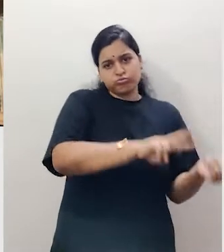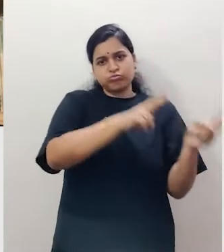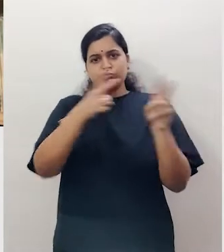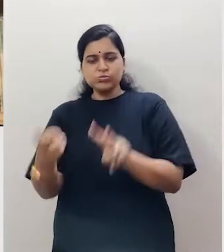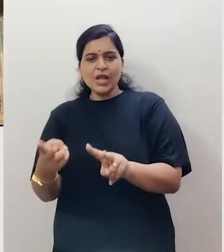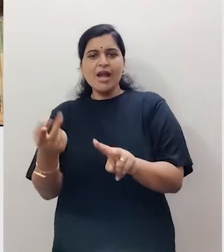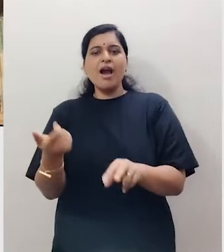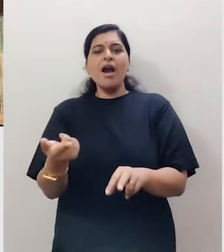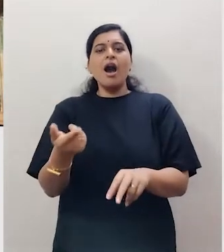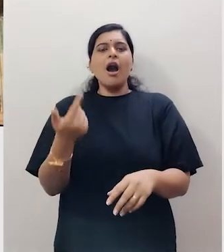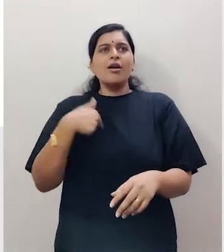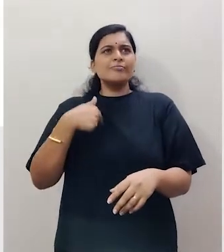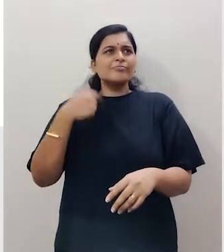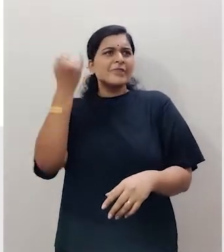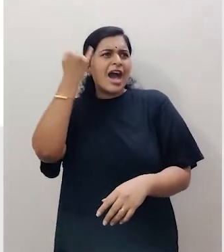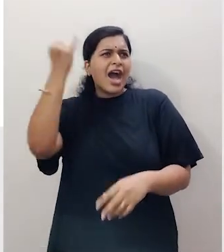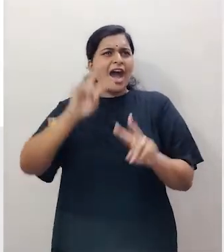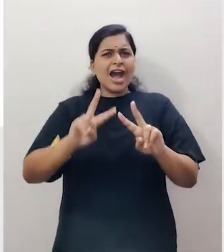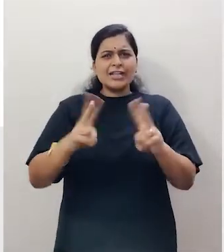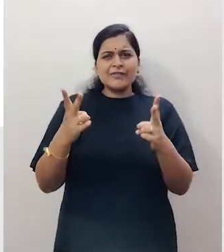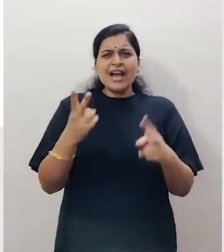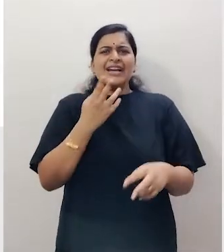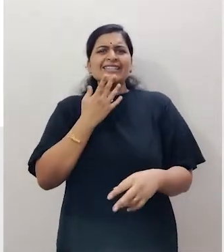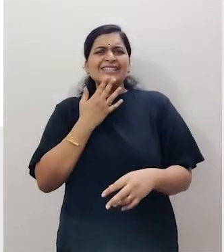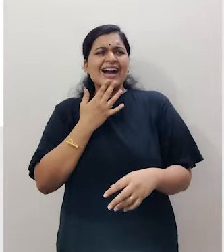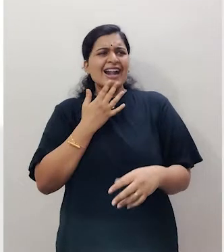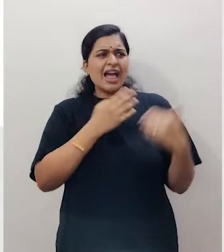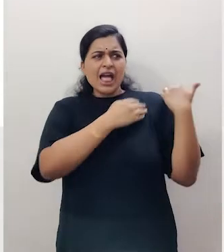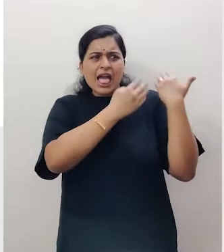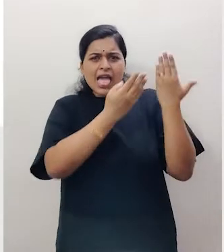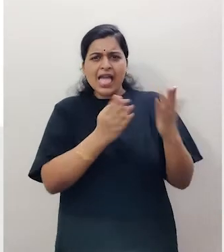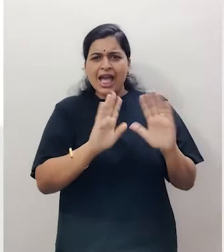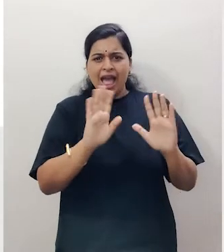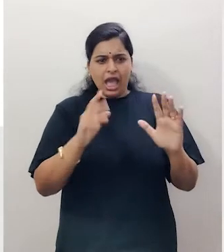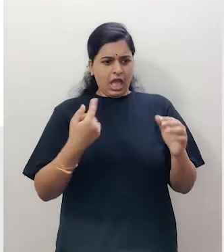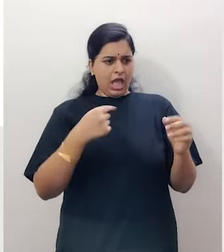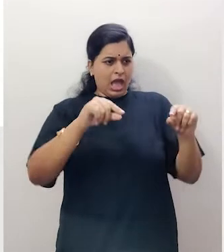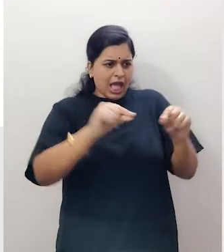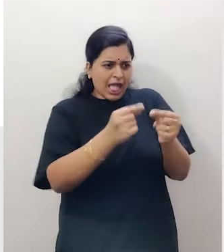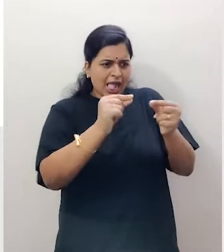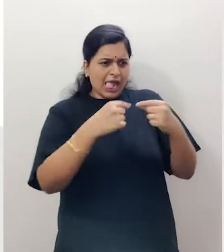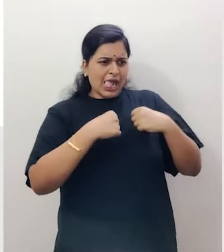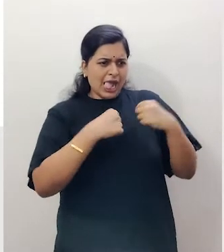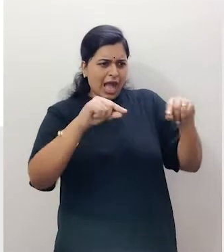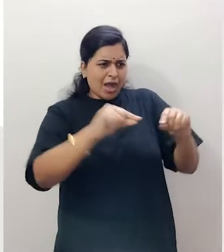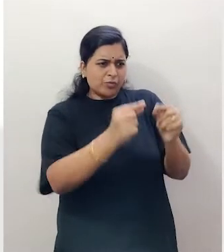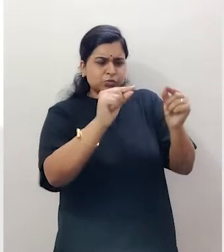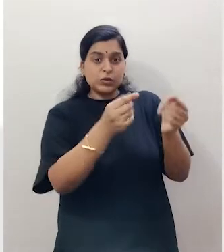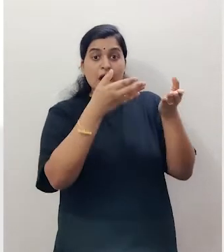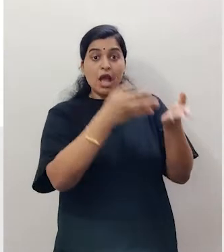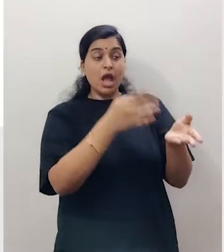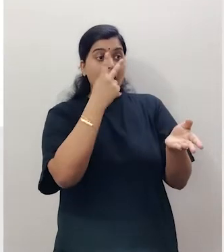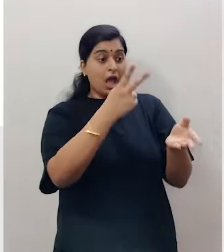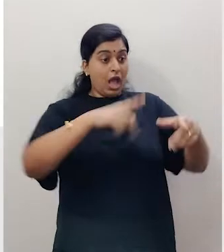in Esparto grass and sisal, the structure of Tree of Life is centred around a tree with rows of figures connecting the